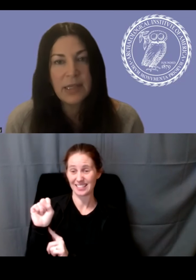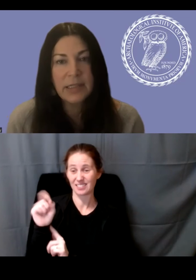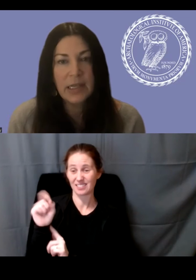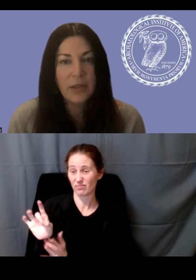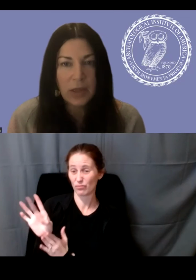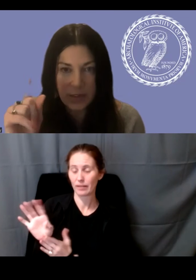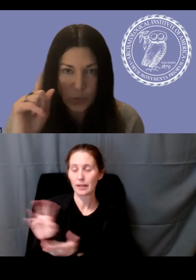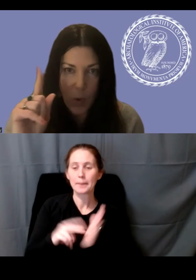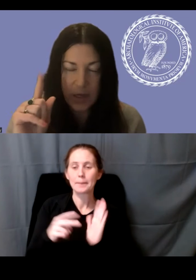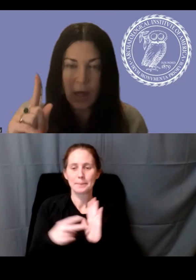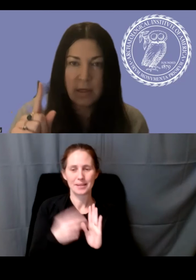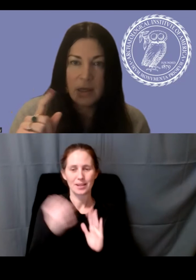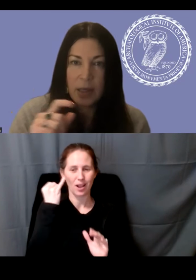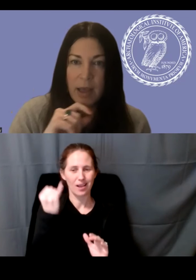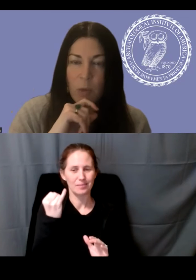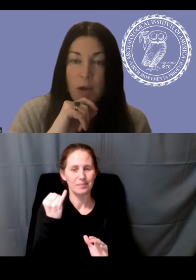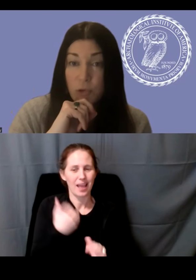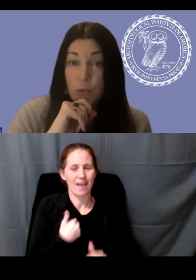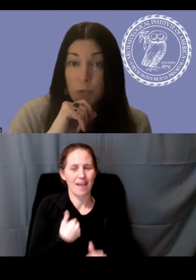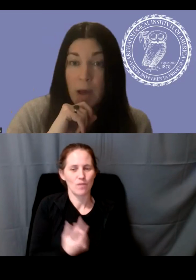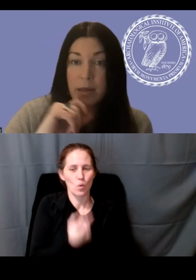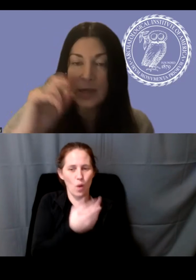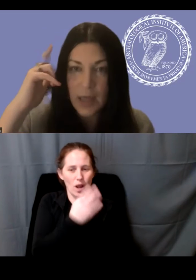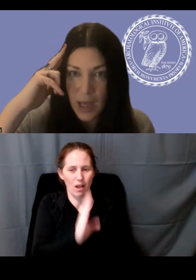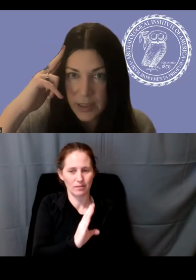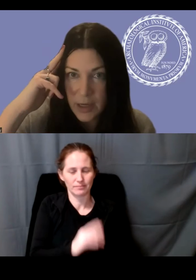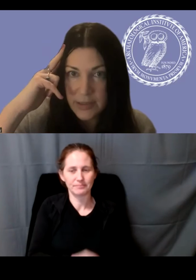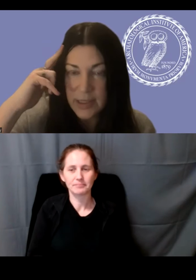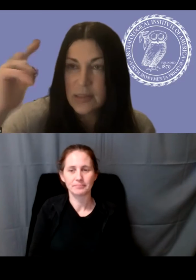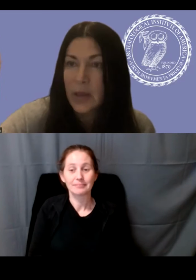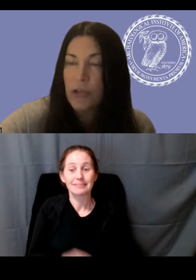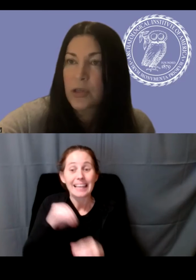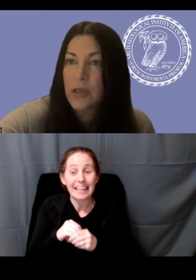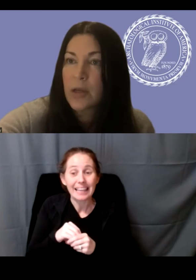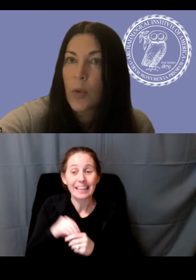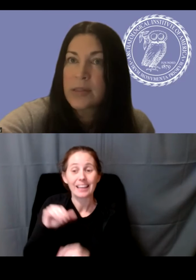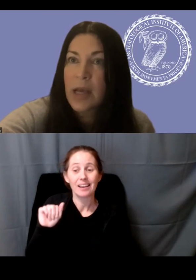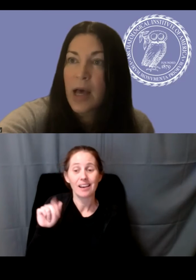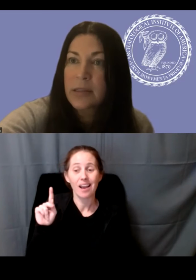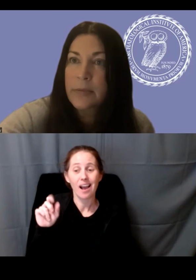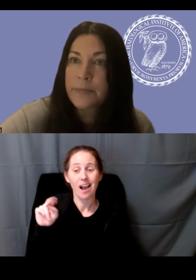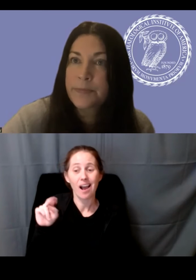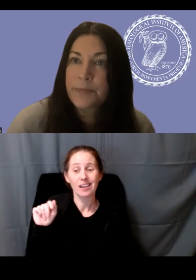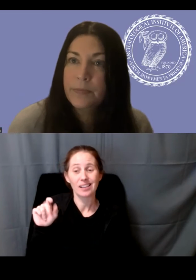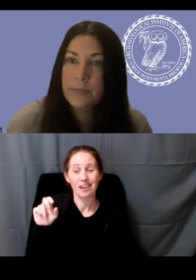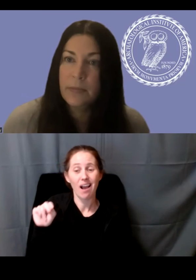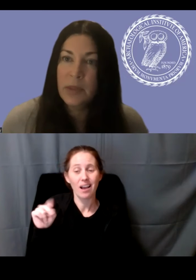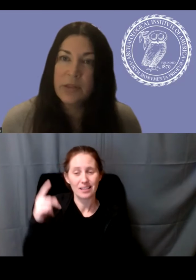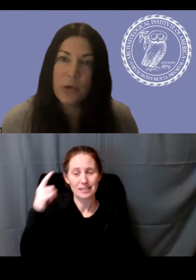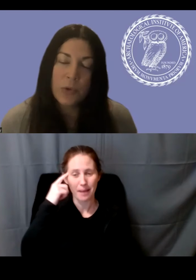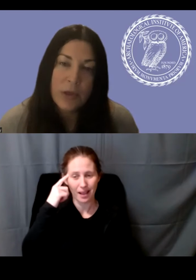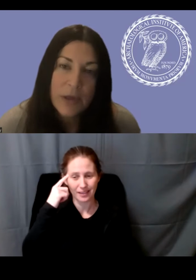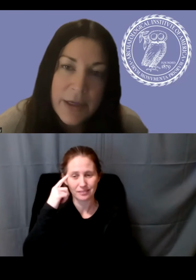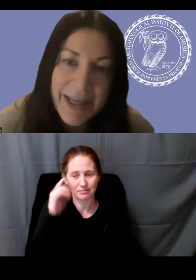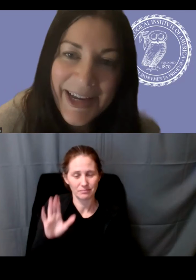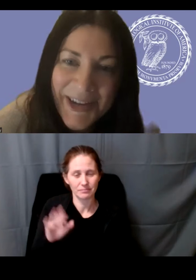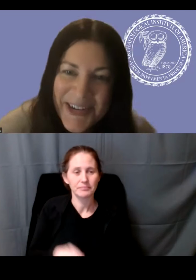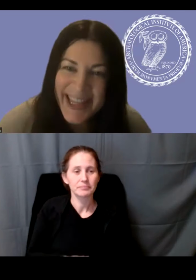me this idea that there is one God, one true God in Akhenaten's estimation, and it was the Aten.